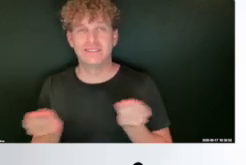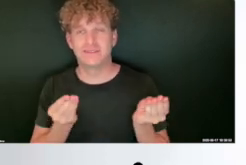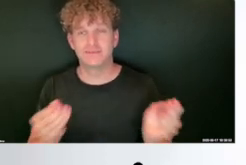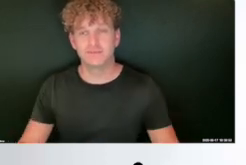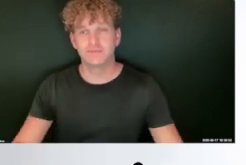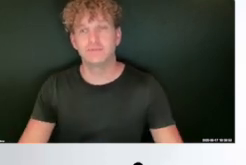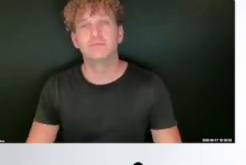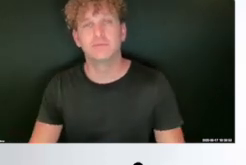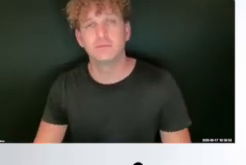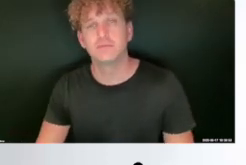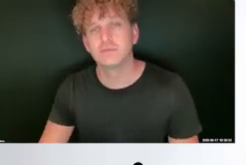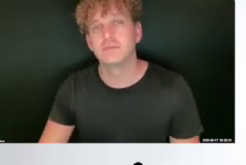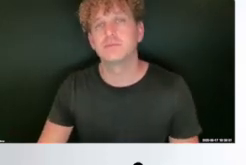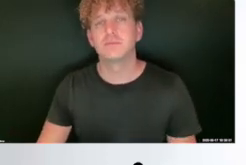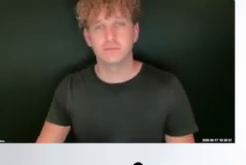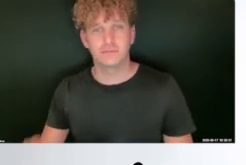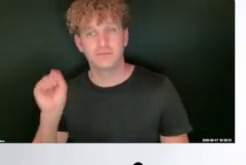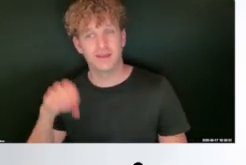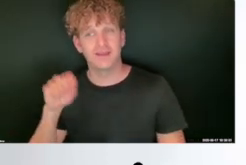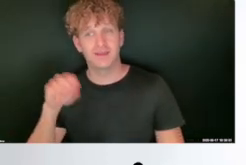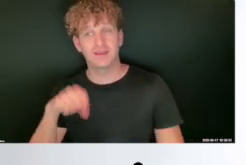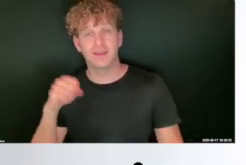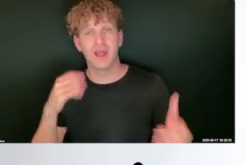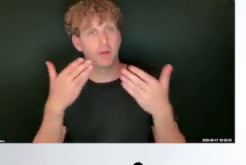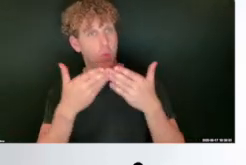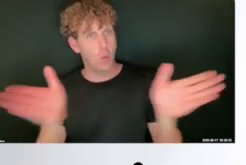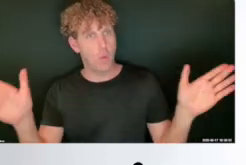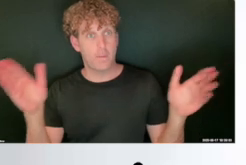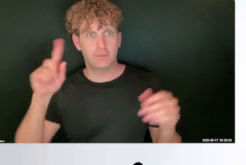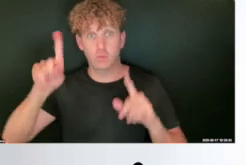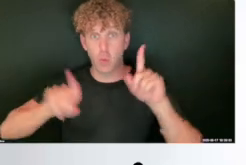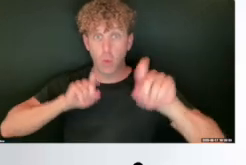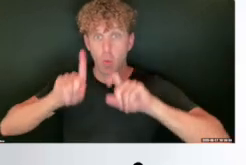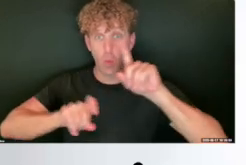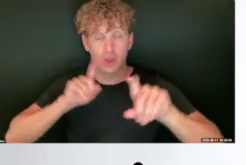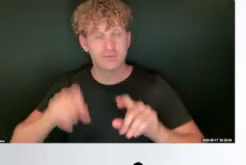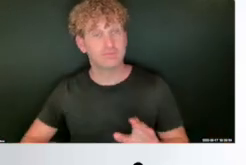cleantransportationincentives@arb.ca.gov. I currently don't see any hands up at the moment.